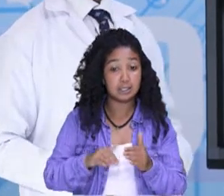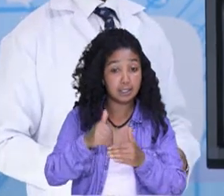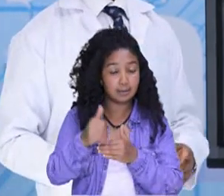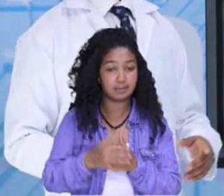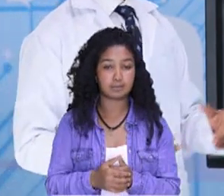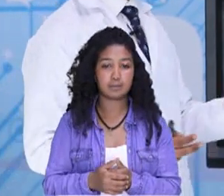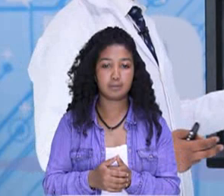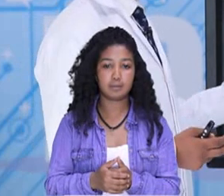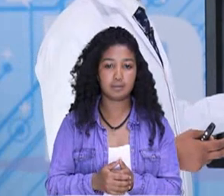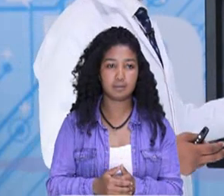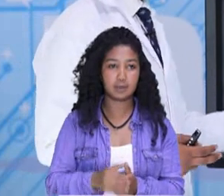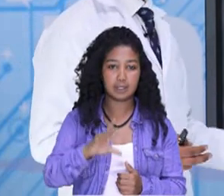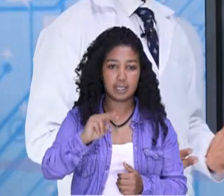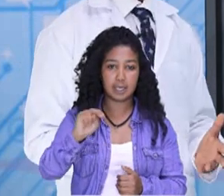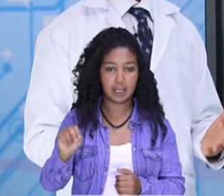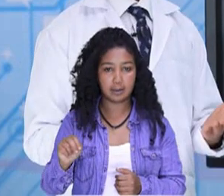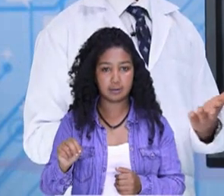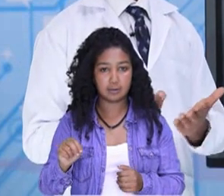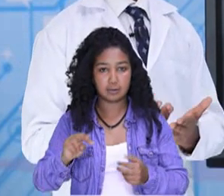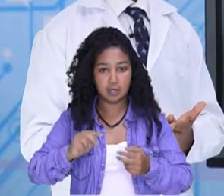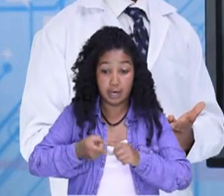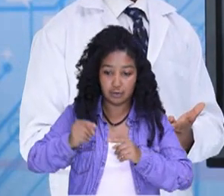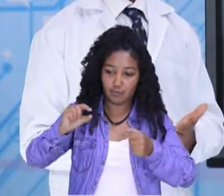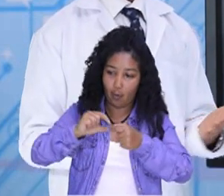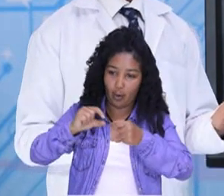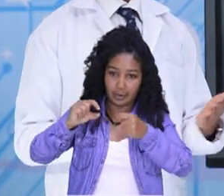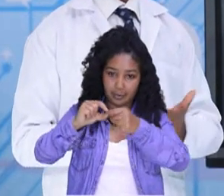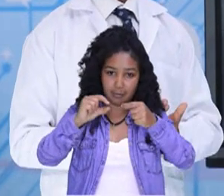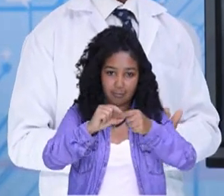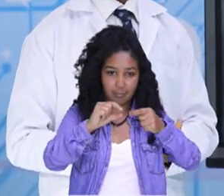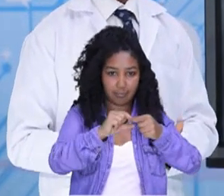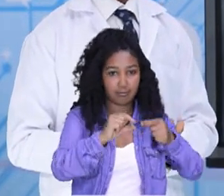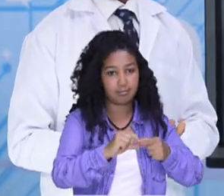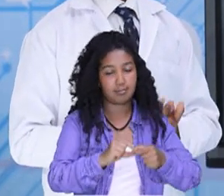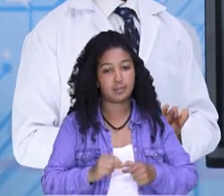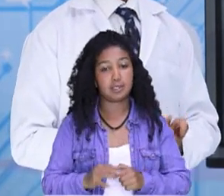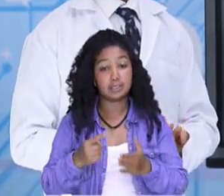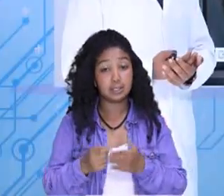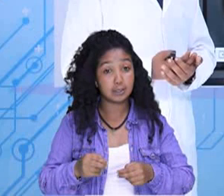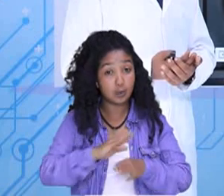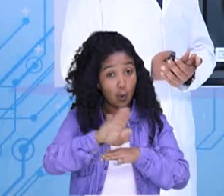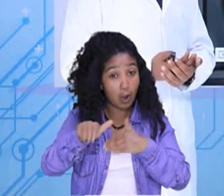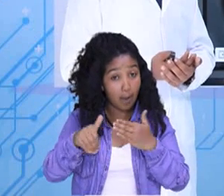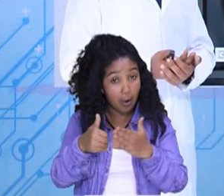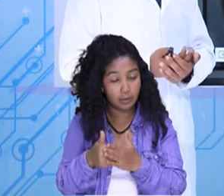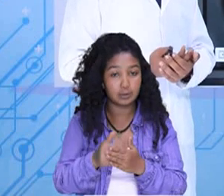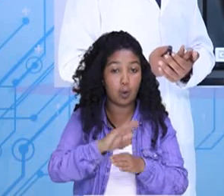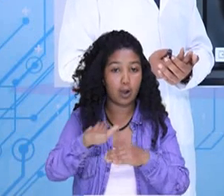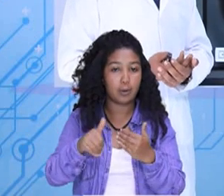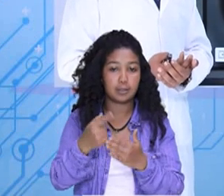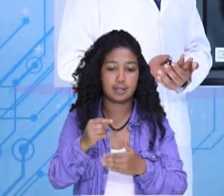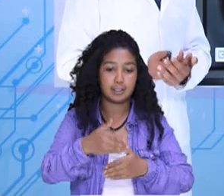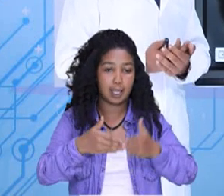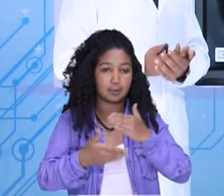Then the DNA strands rejoin and recoil. This is all about